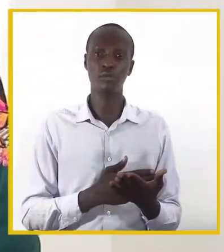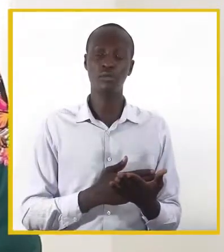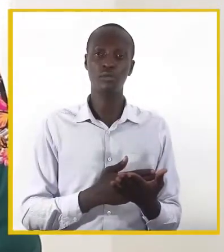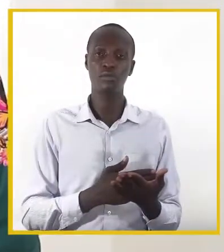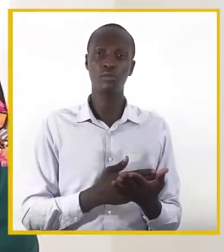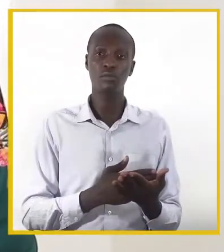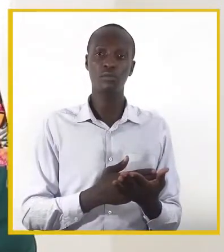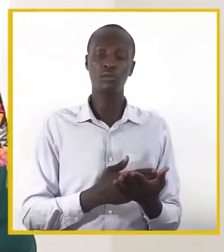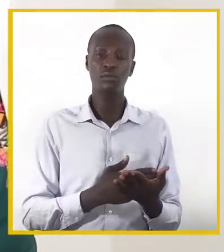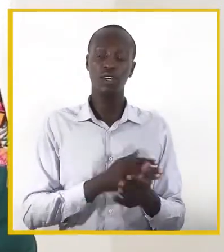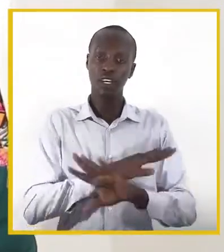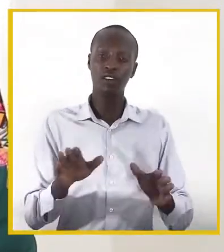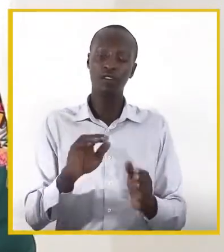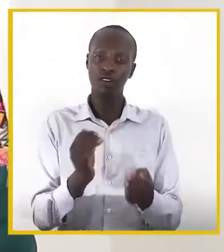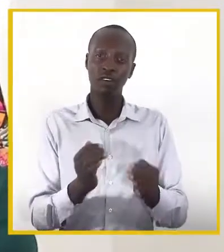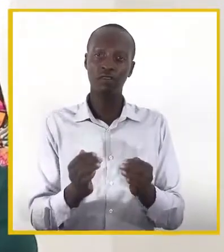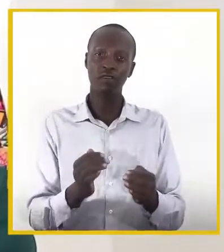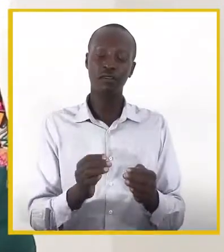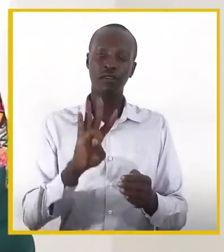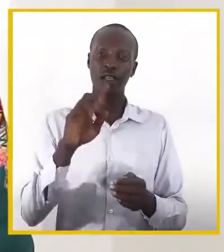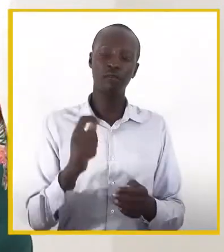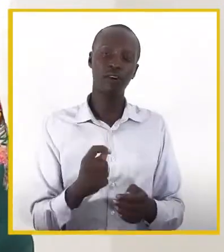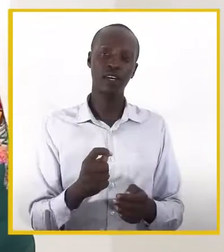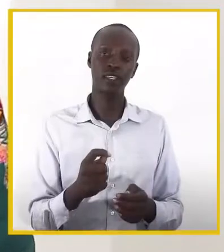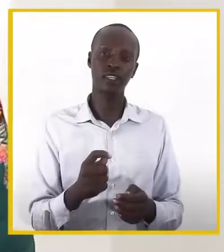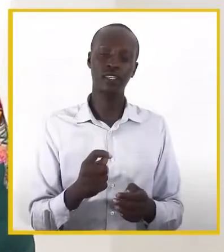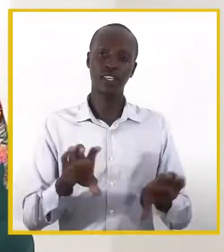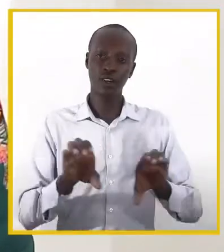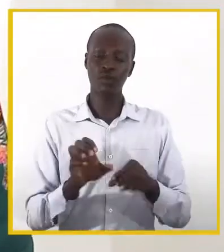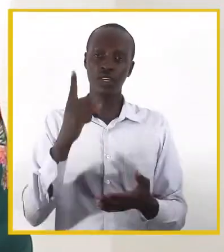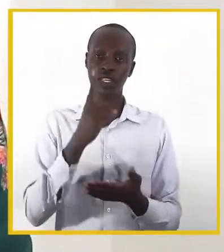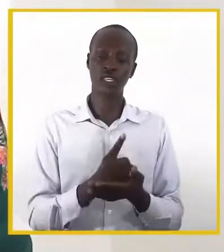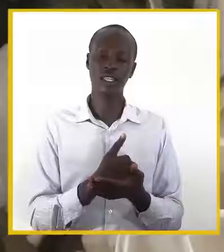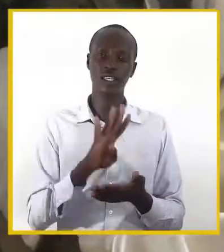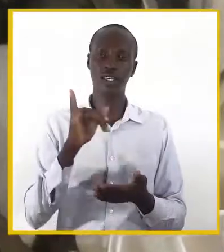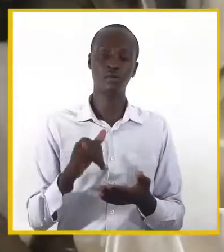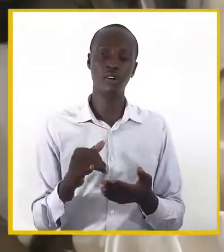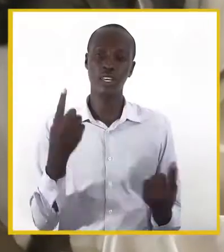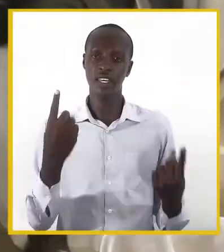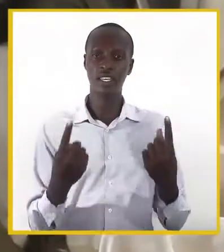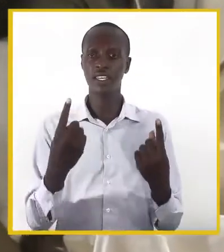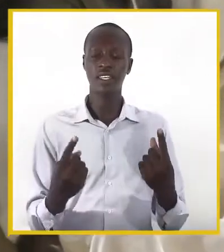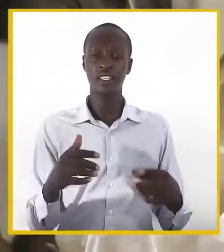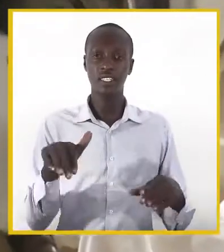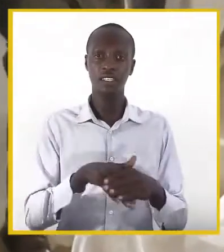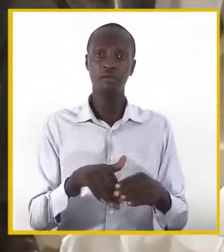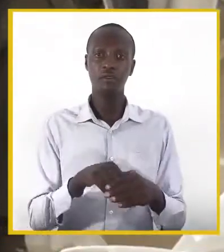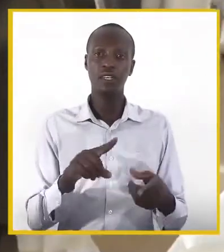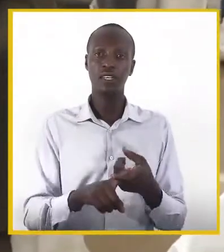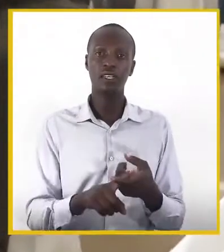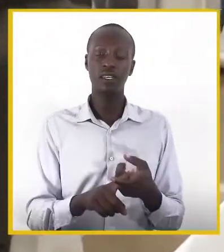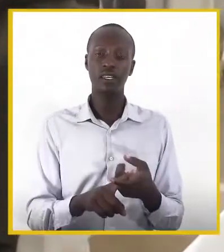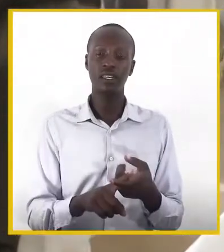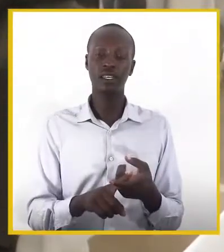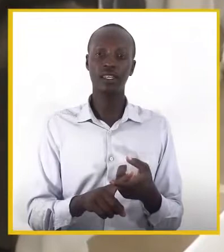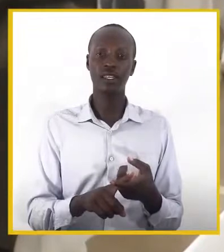mistake, but by a mere qualification of the work exhibited by each of them. I am pleased to